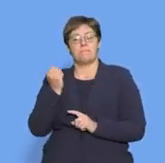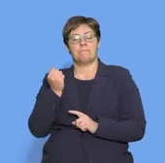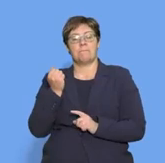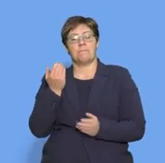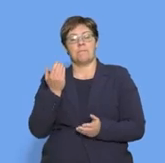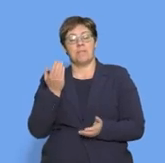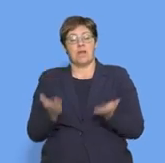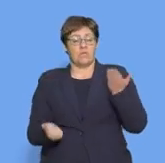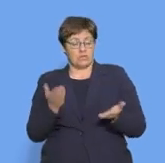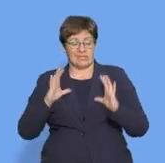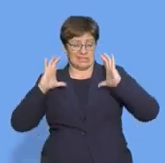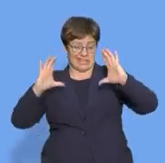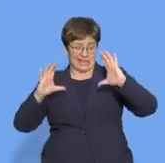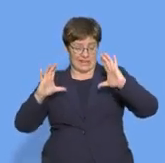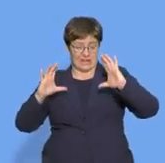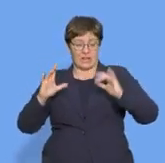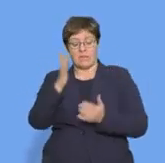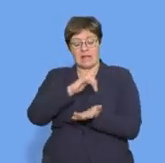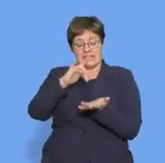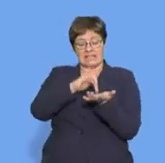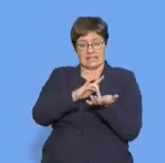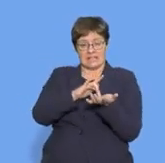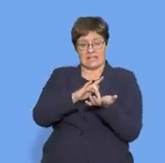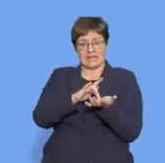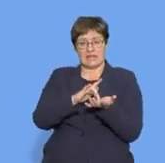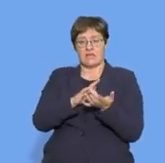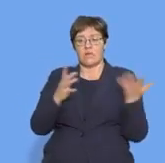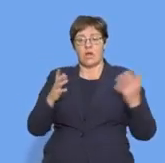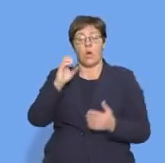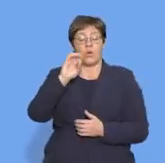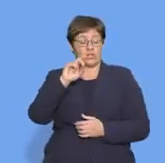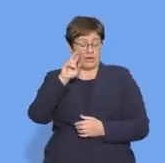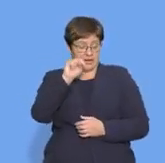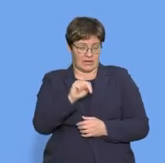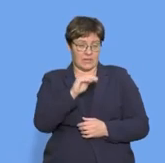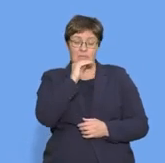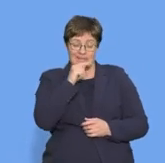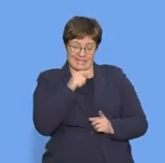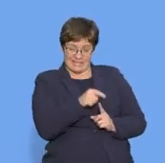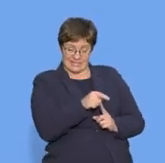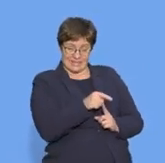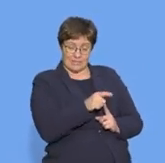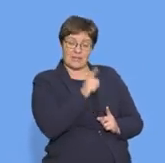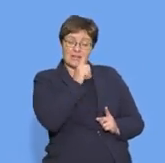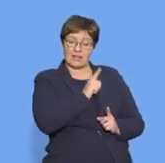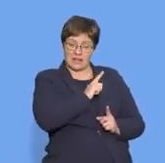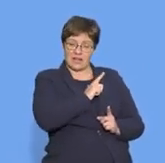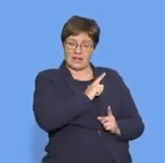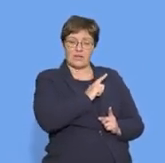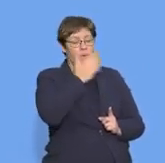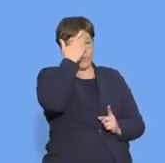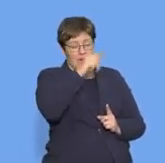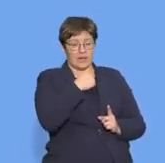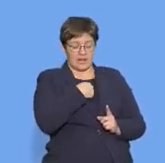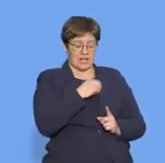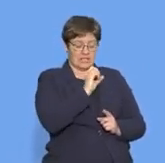the equation of the circle with its center at the origin. So immediately I am told that I will